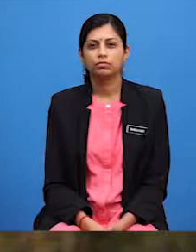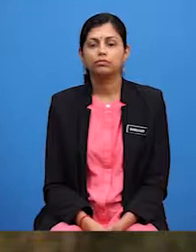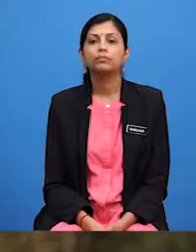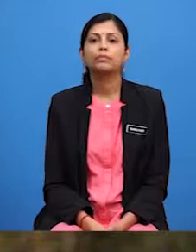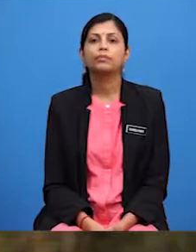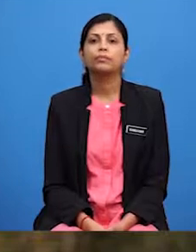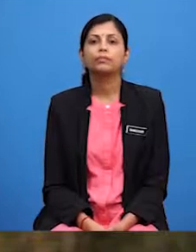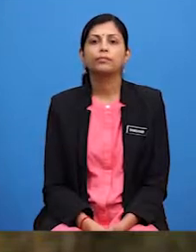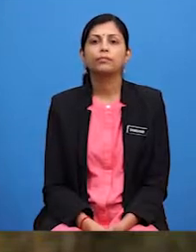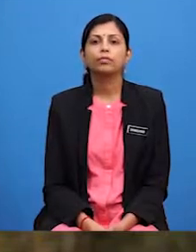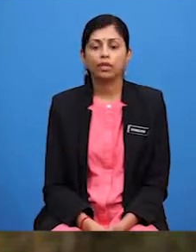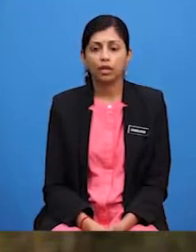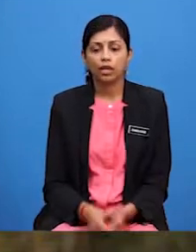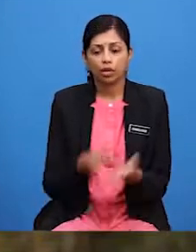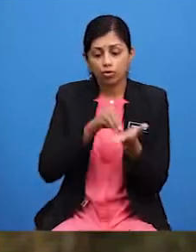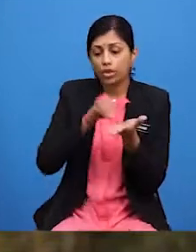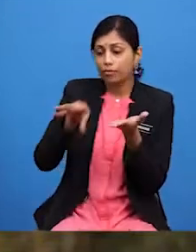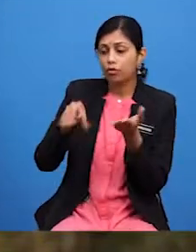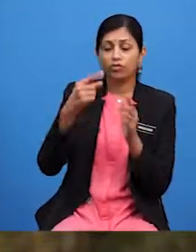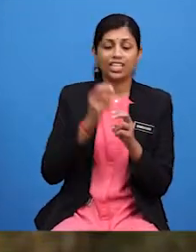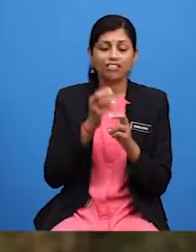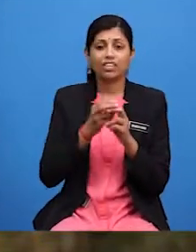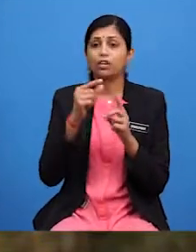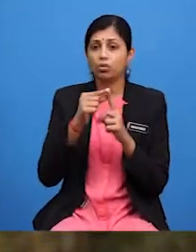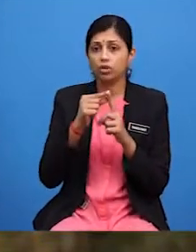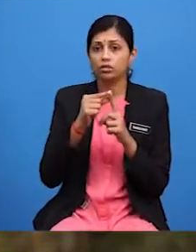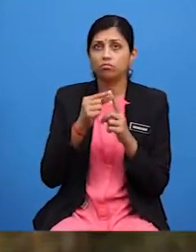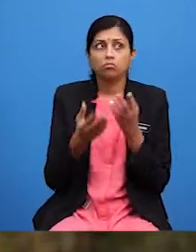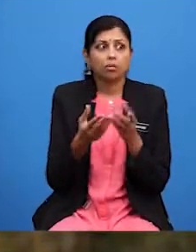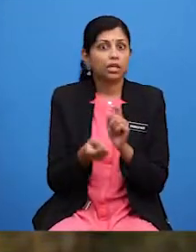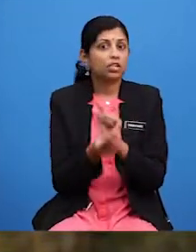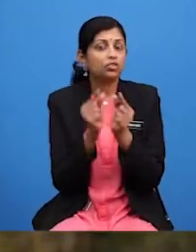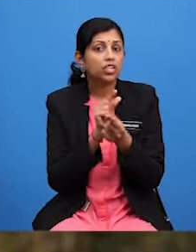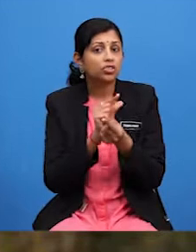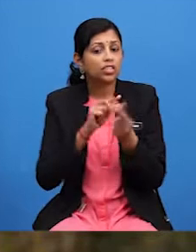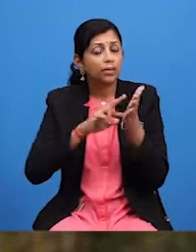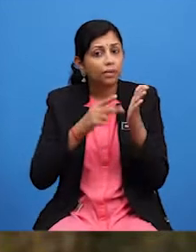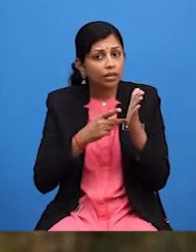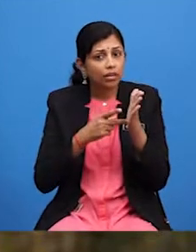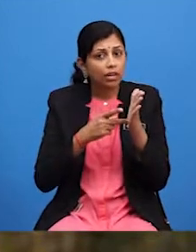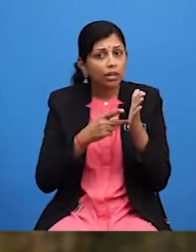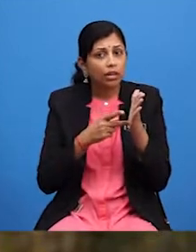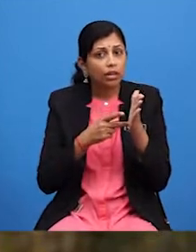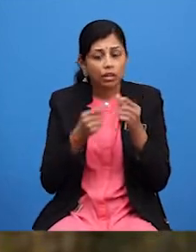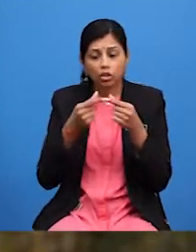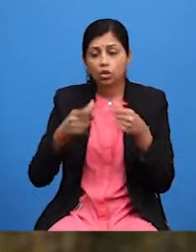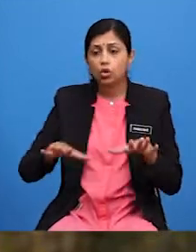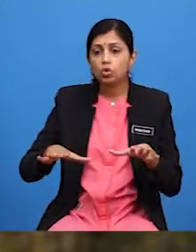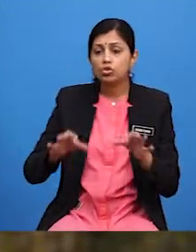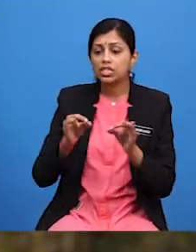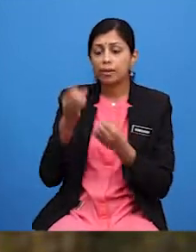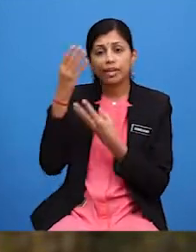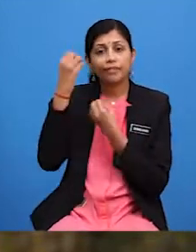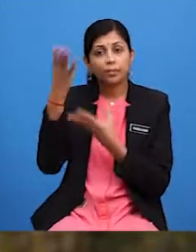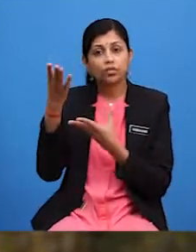can alter the meaning of text and you could lose valuable information. Instead, you should apply